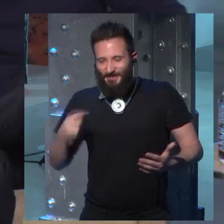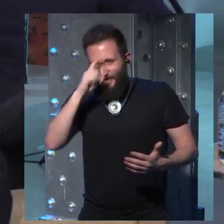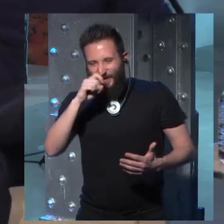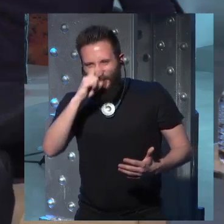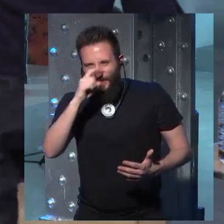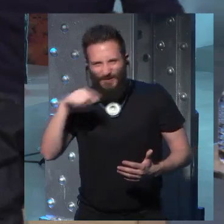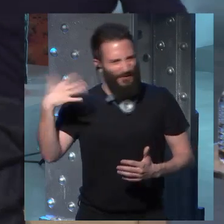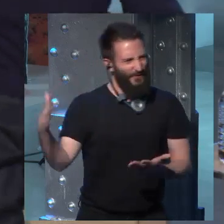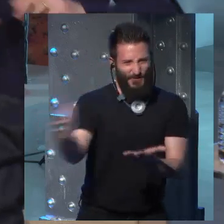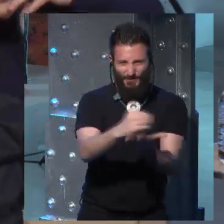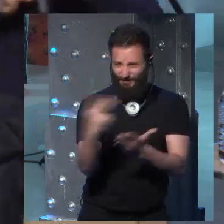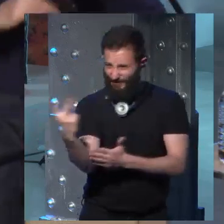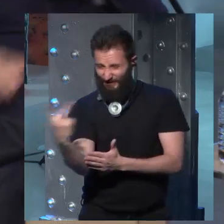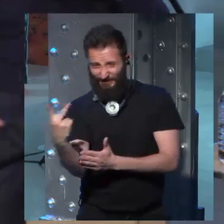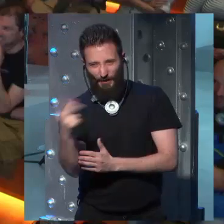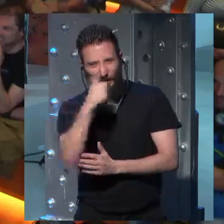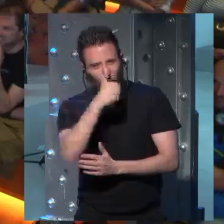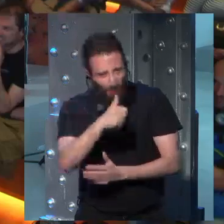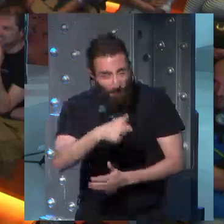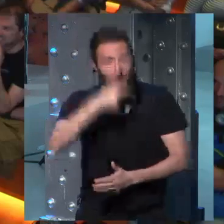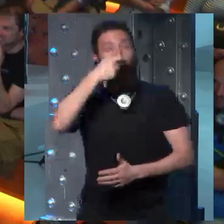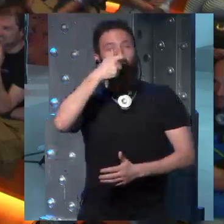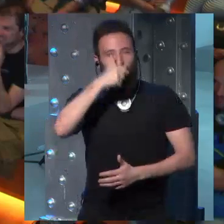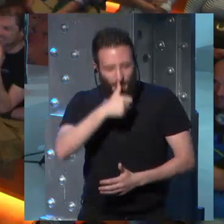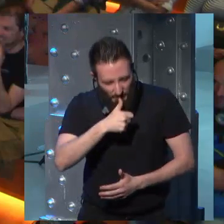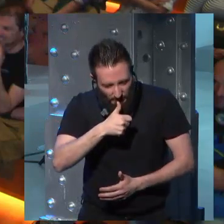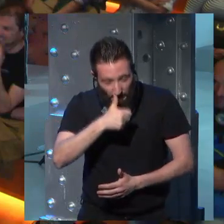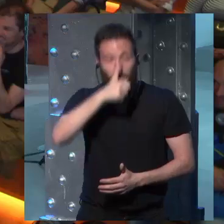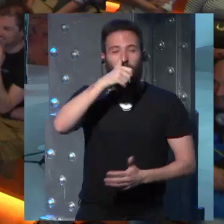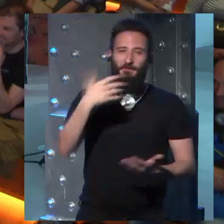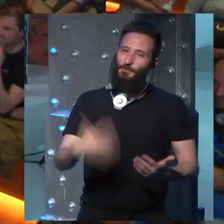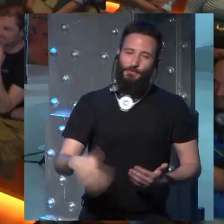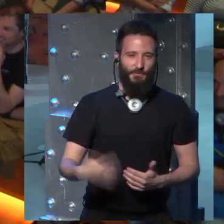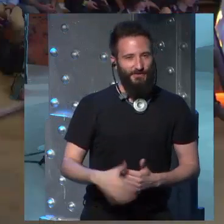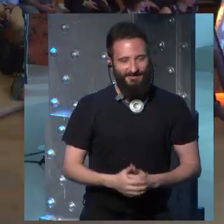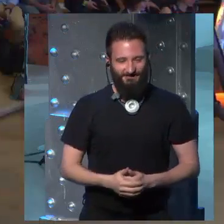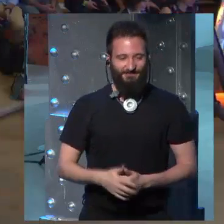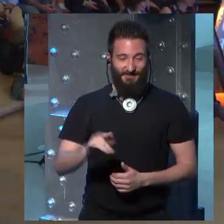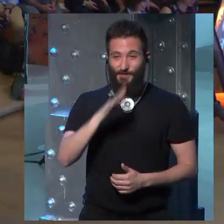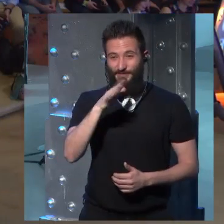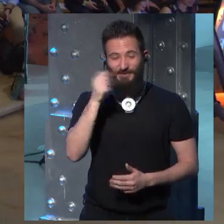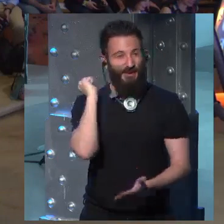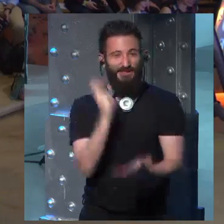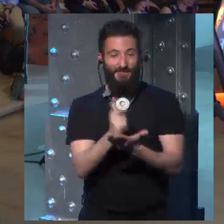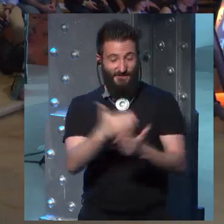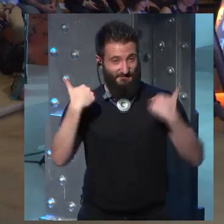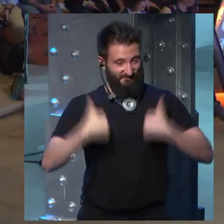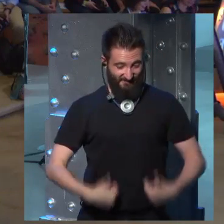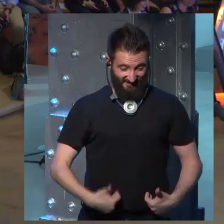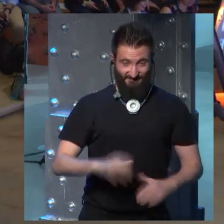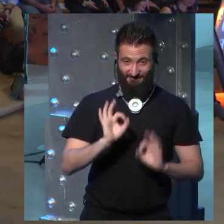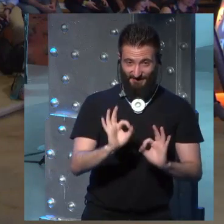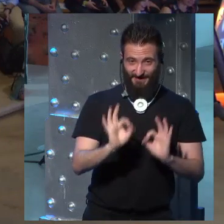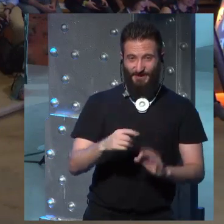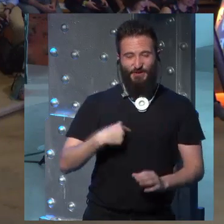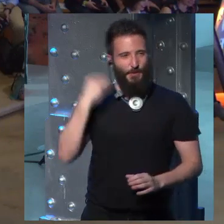did it. So we had that. There's physical challenges, but mostly the bad guys have to deal with that shit. They're the